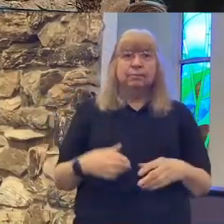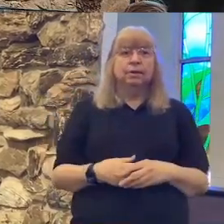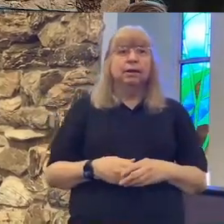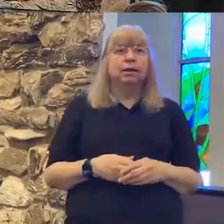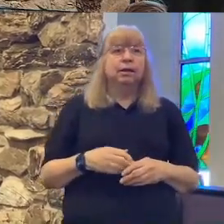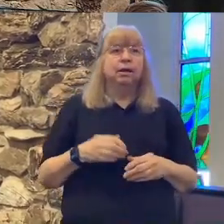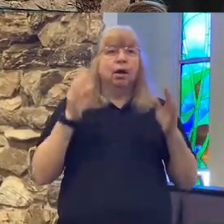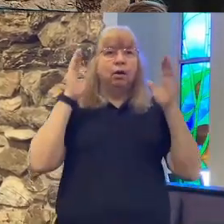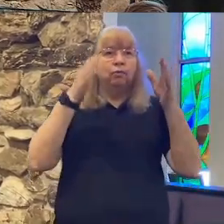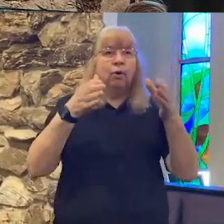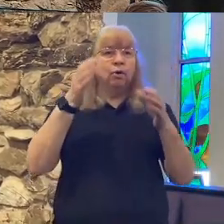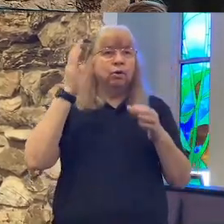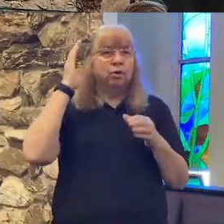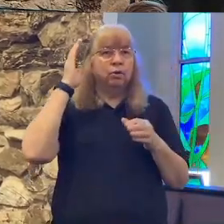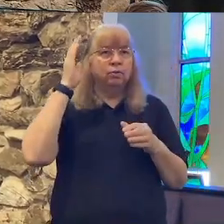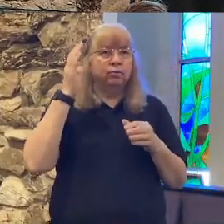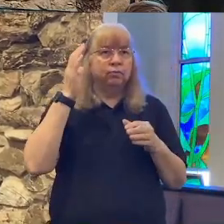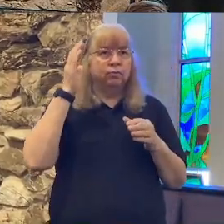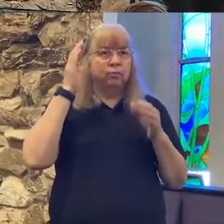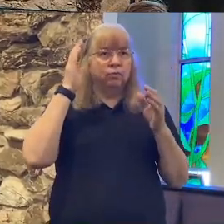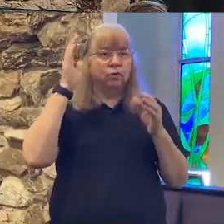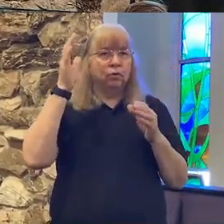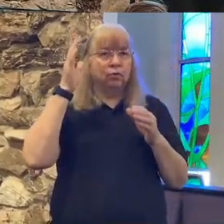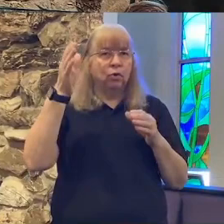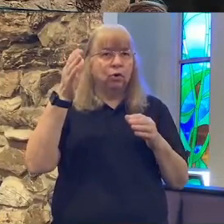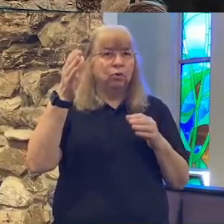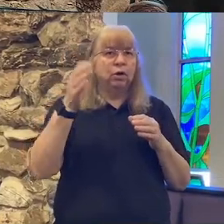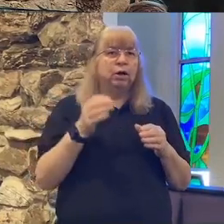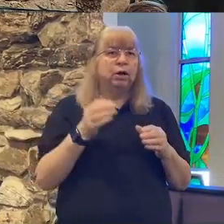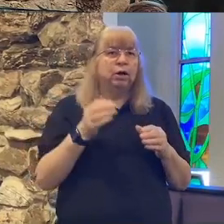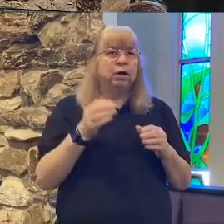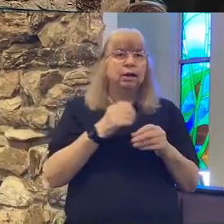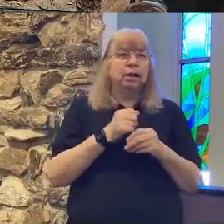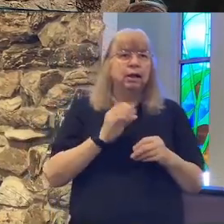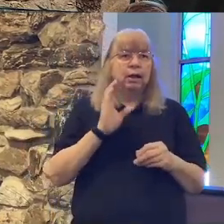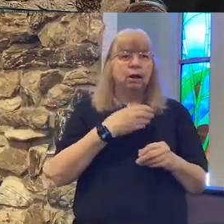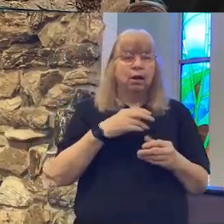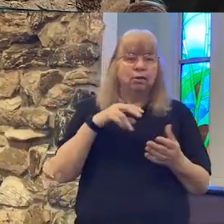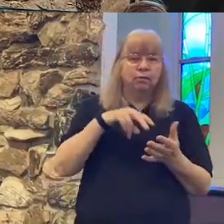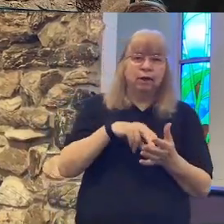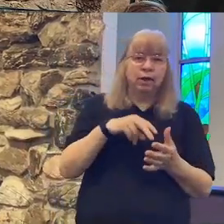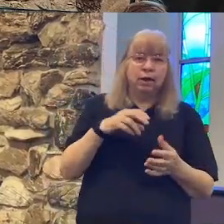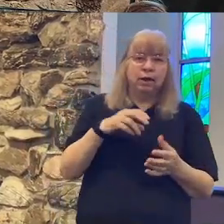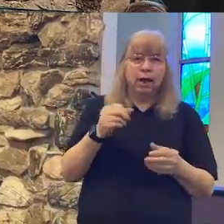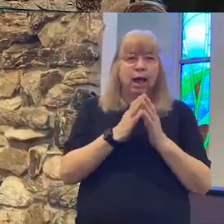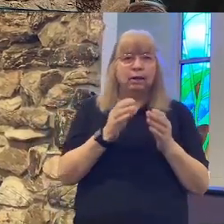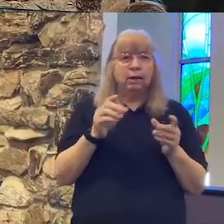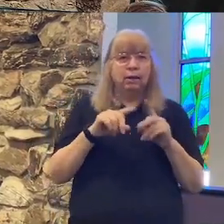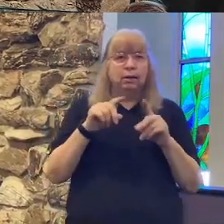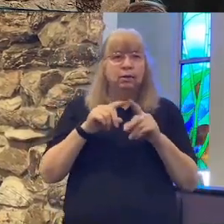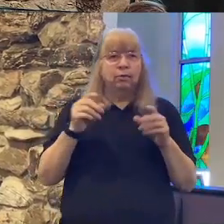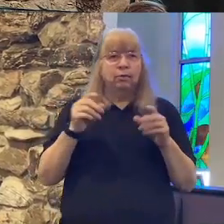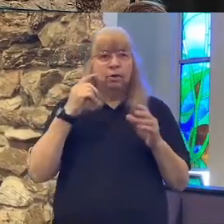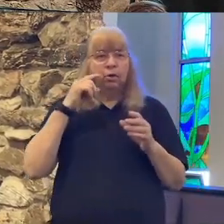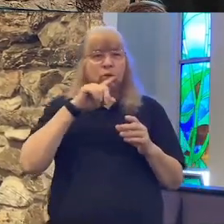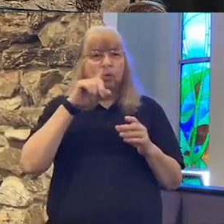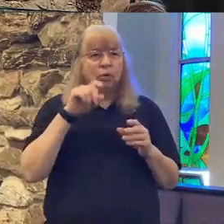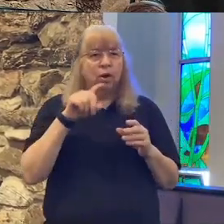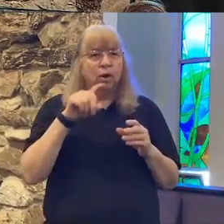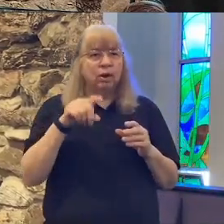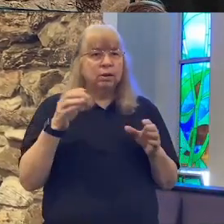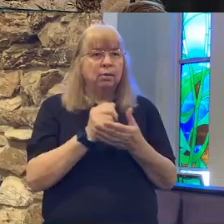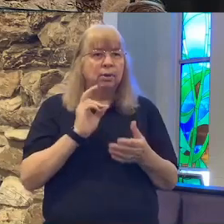Focus Forward is helping us get ourselves back on our feet and asking some different questions and helping guide us into doing